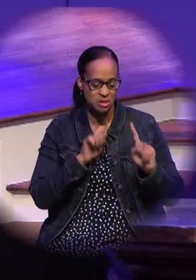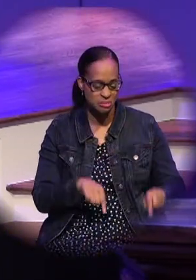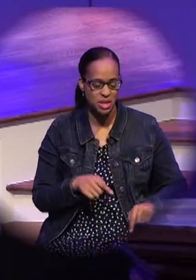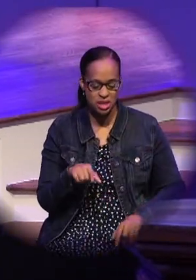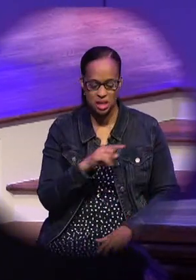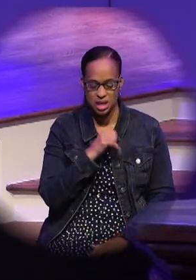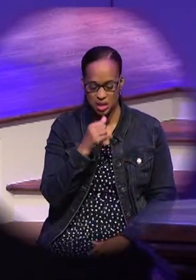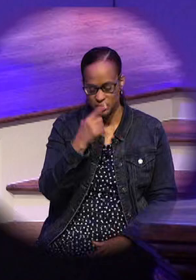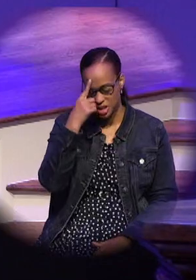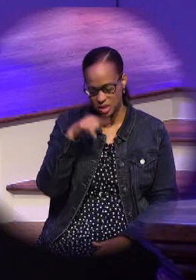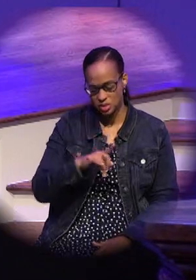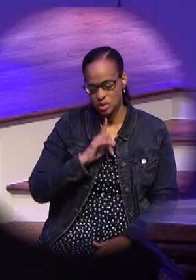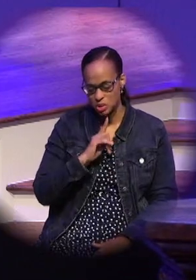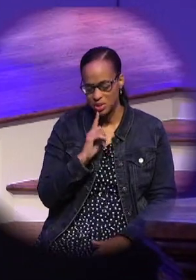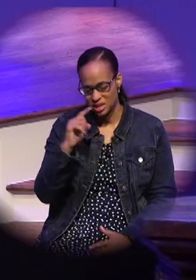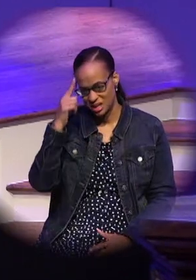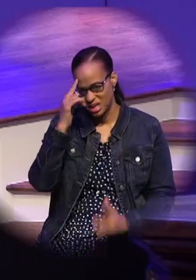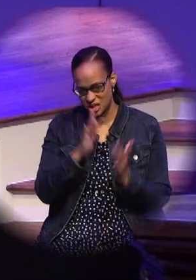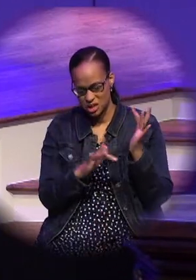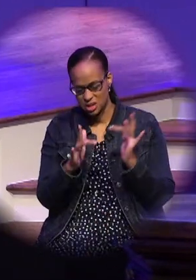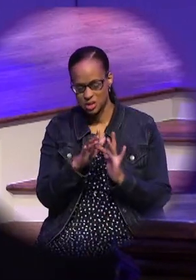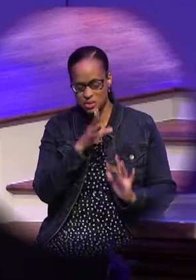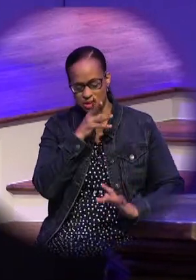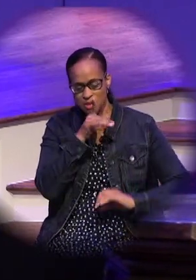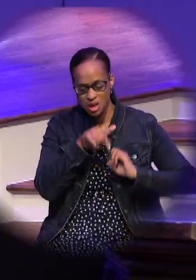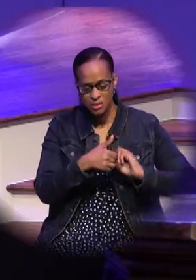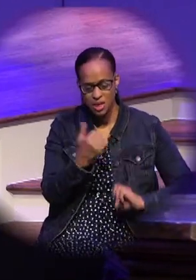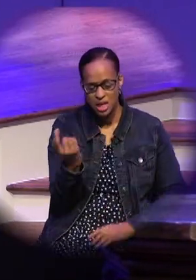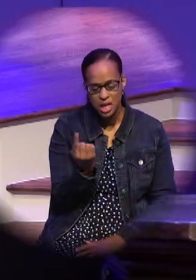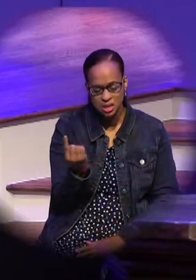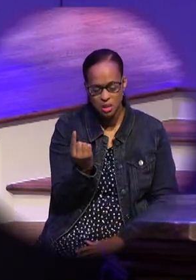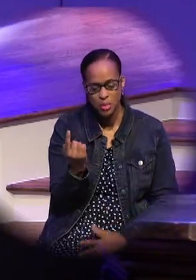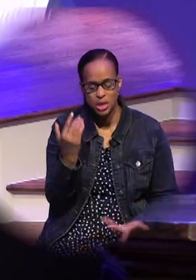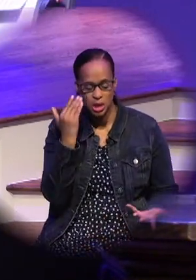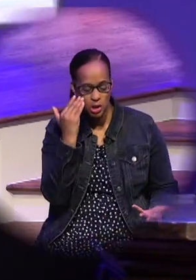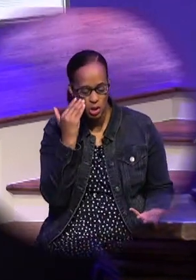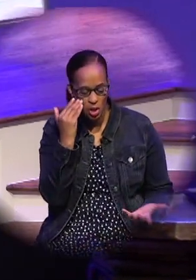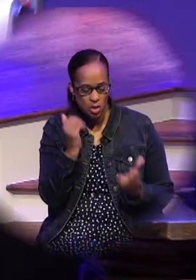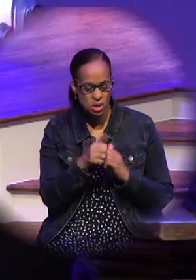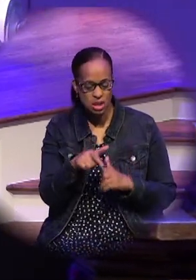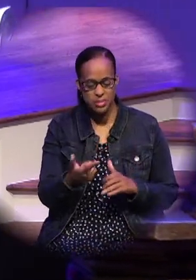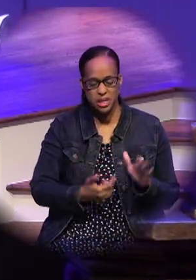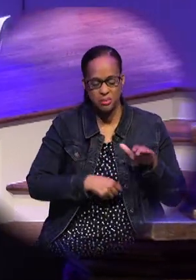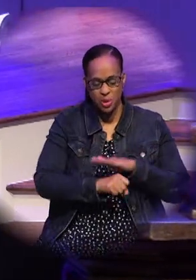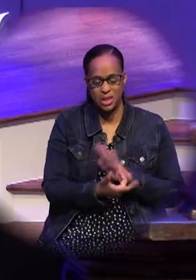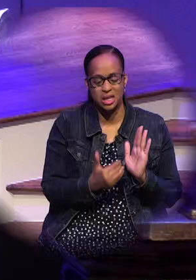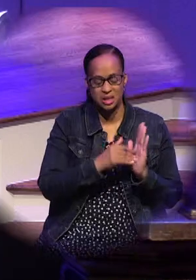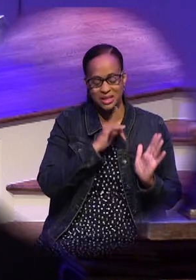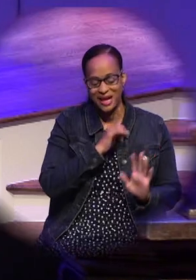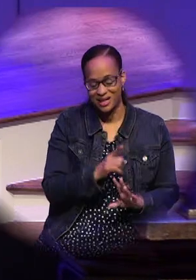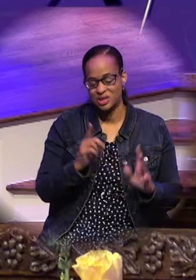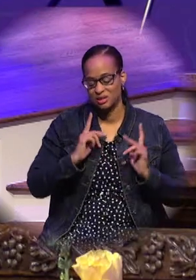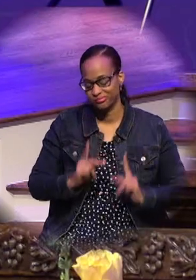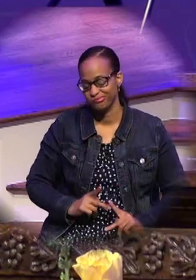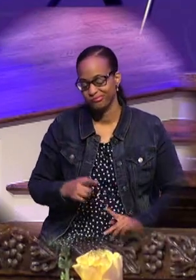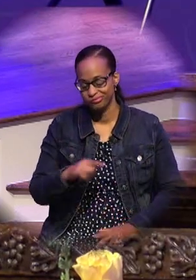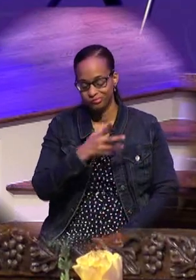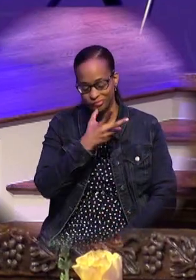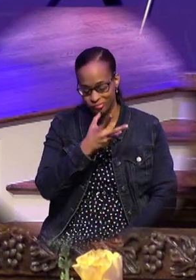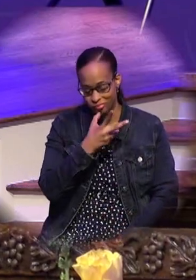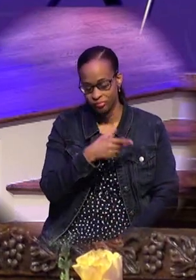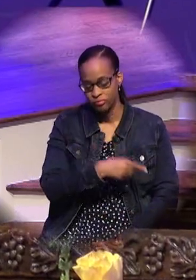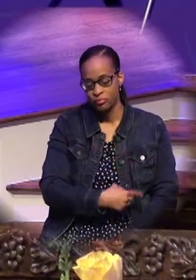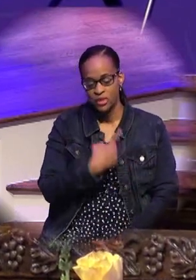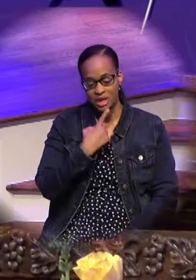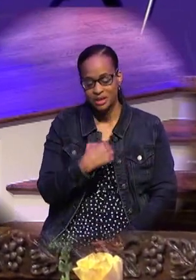was so dense to really think Jesus was talking about someone, you know, being reborn by his actual biological mother, but he's simply